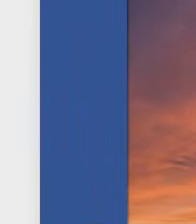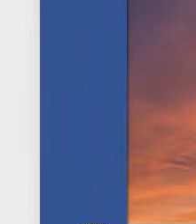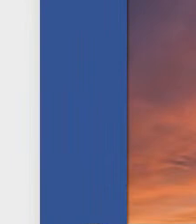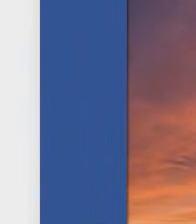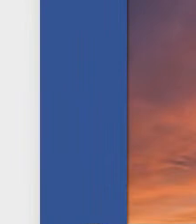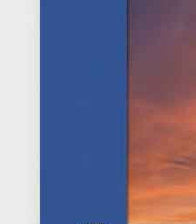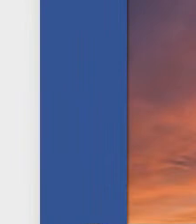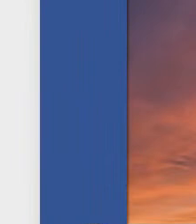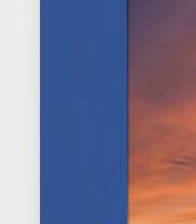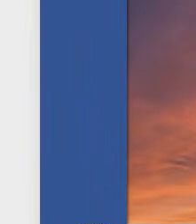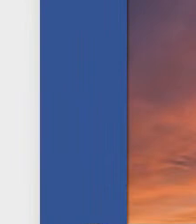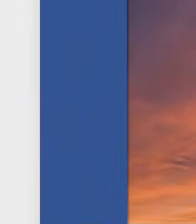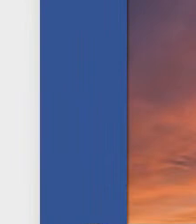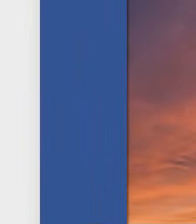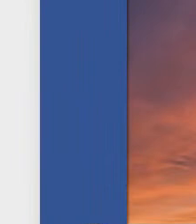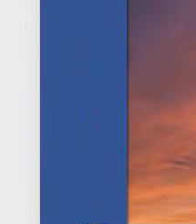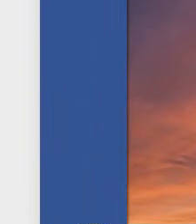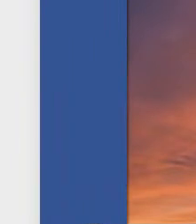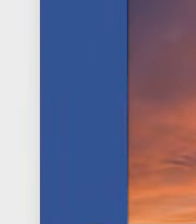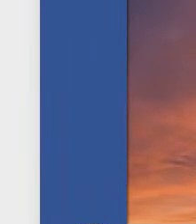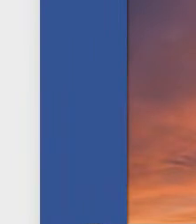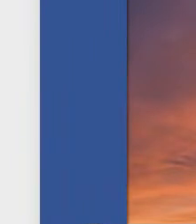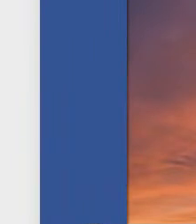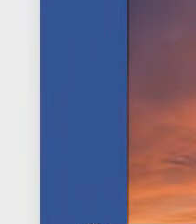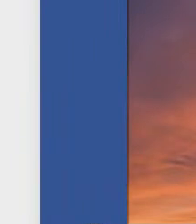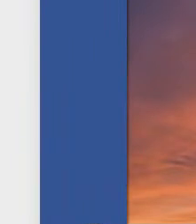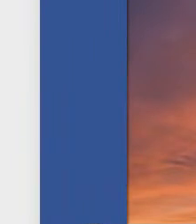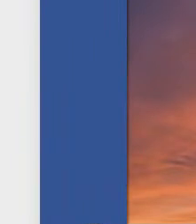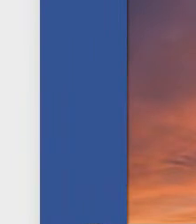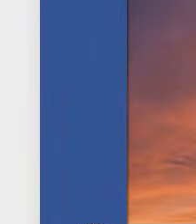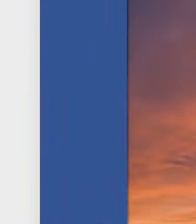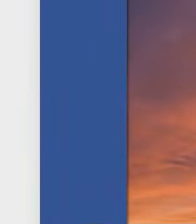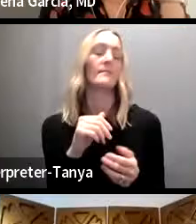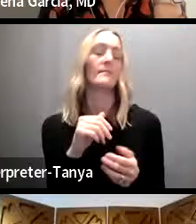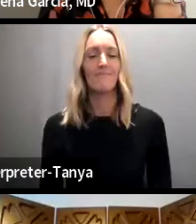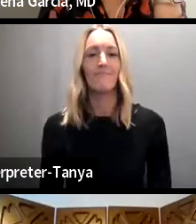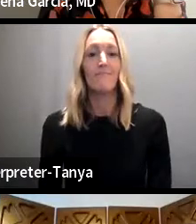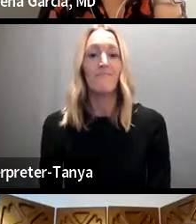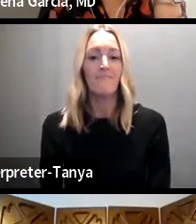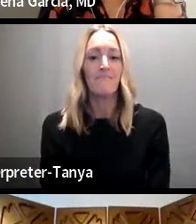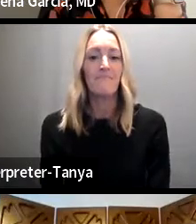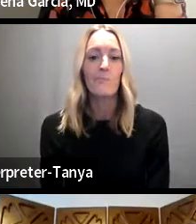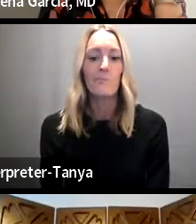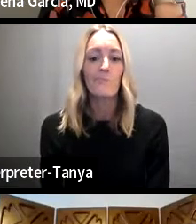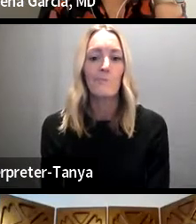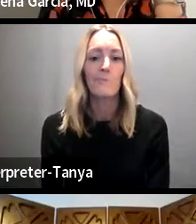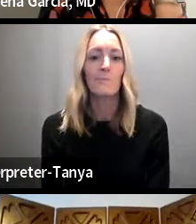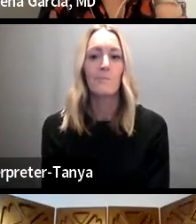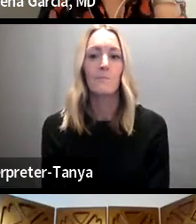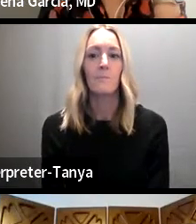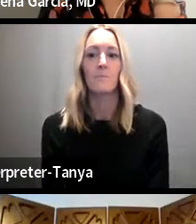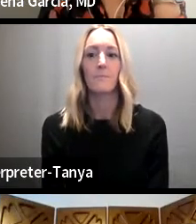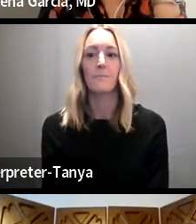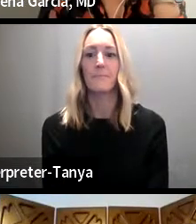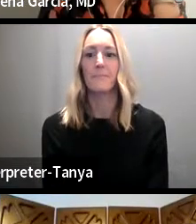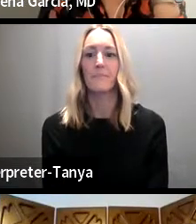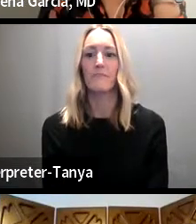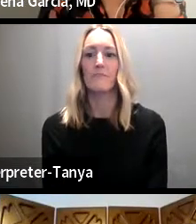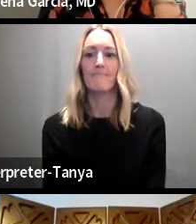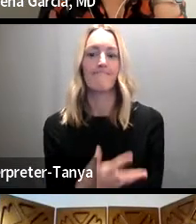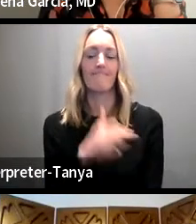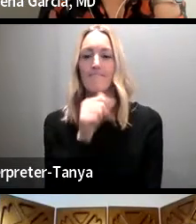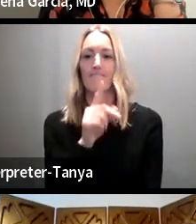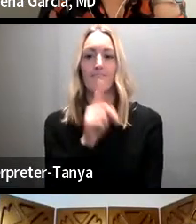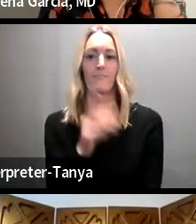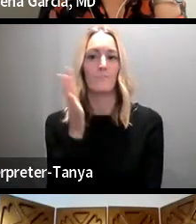what I'm concerned about. Let's stop share and see. And I'm not sure why